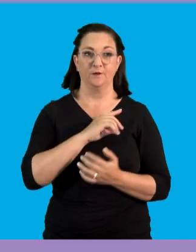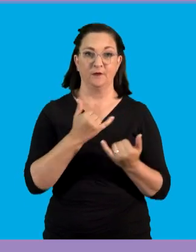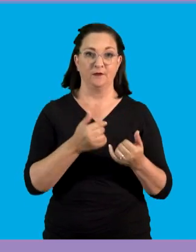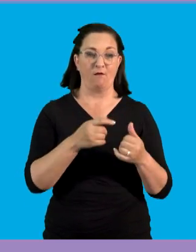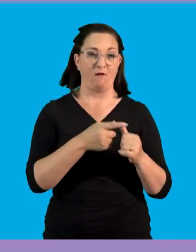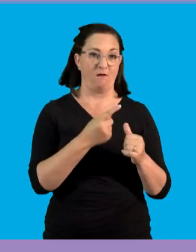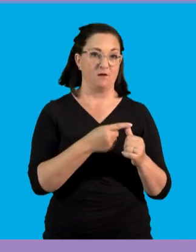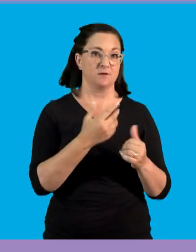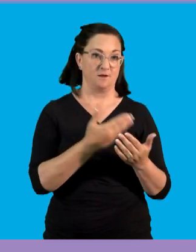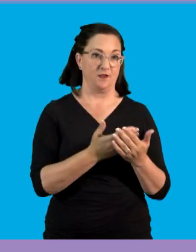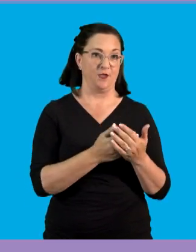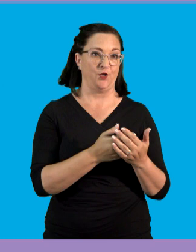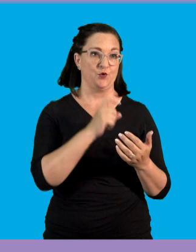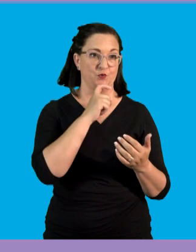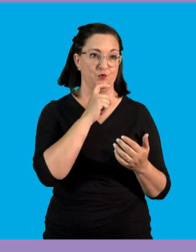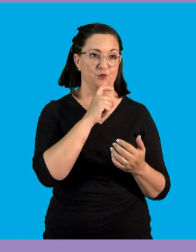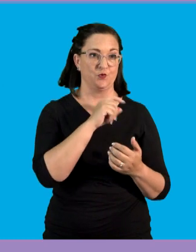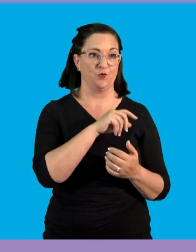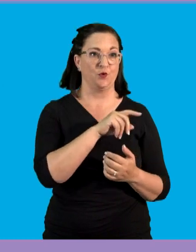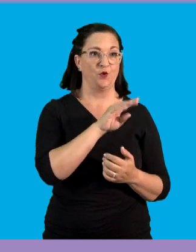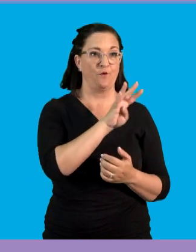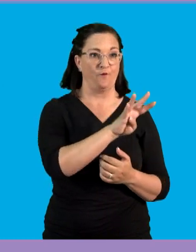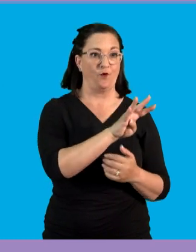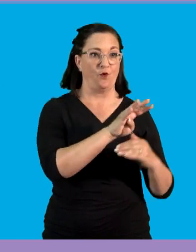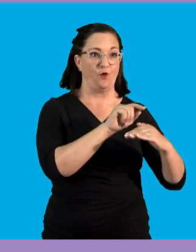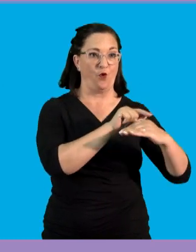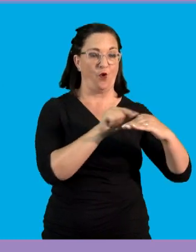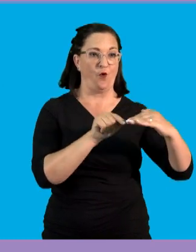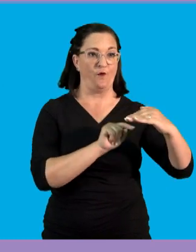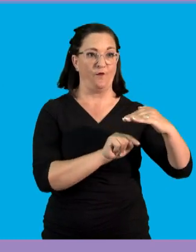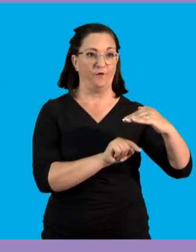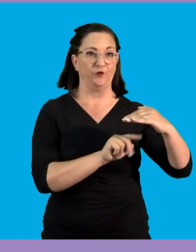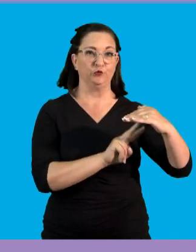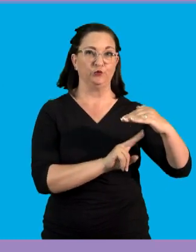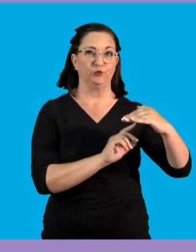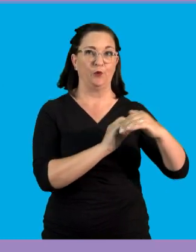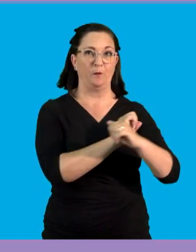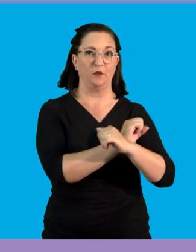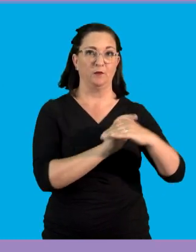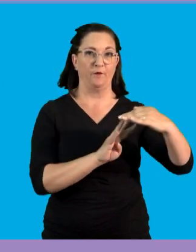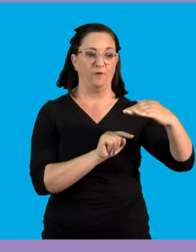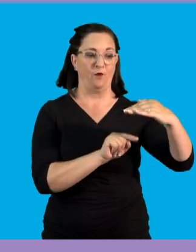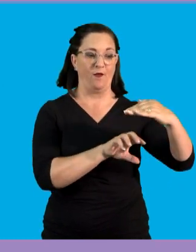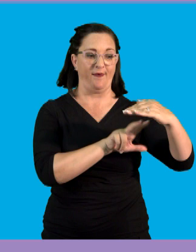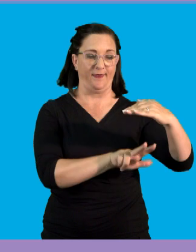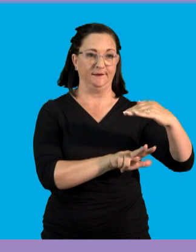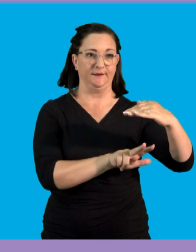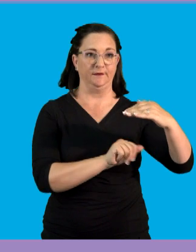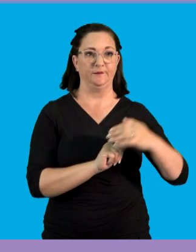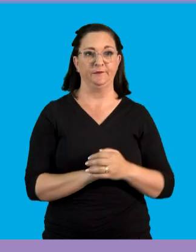now going to give us 1 multiplied by 4 is 4, and 2 multiplied by 4 is